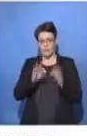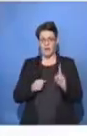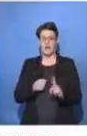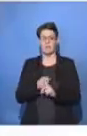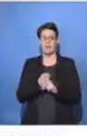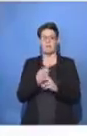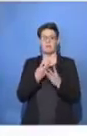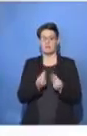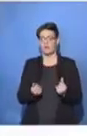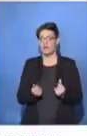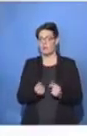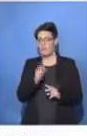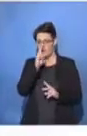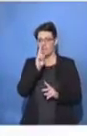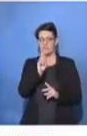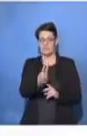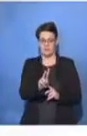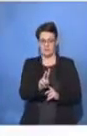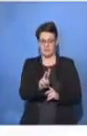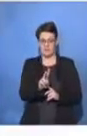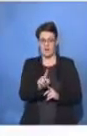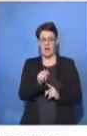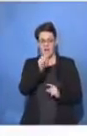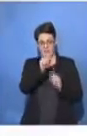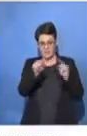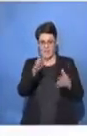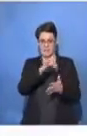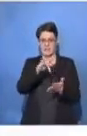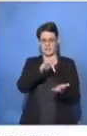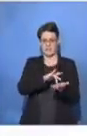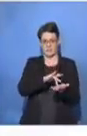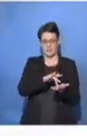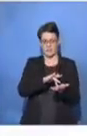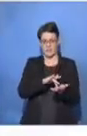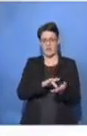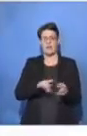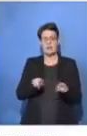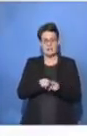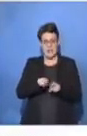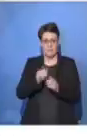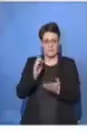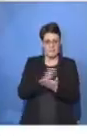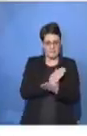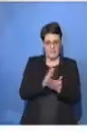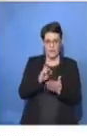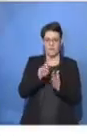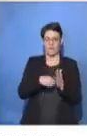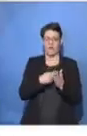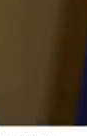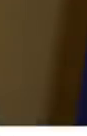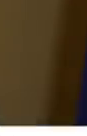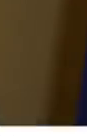campaign materials were visible at voting stations, and some voters wore